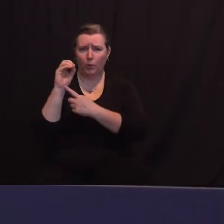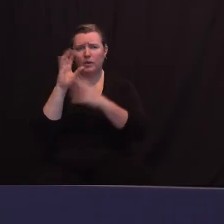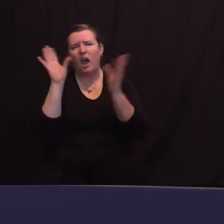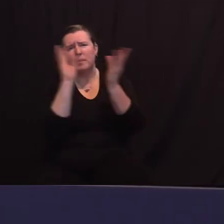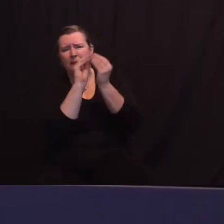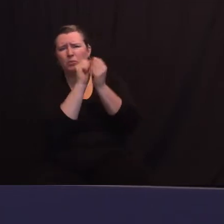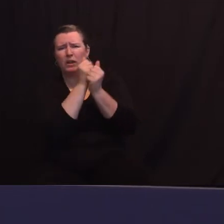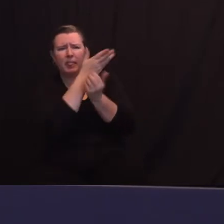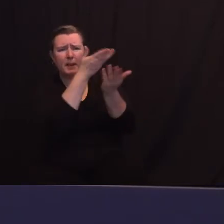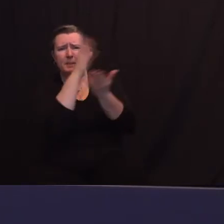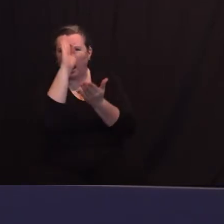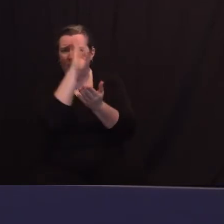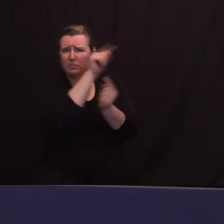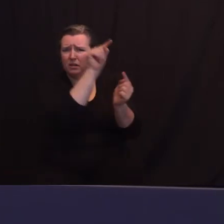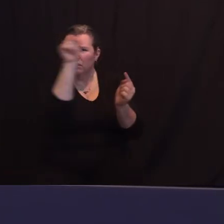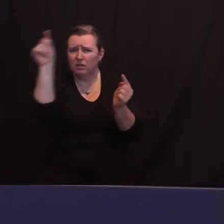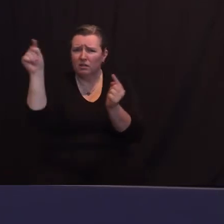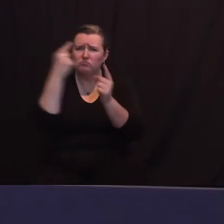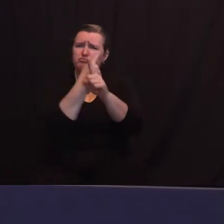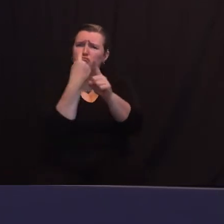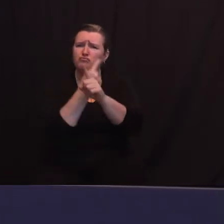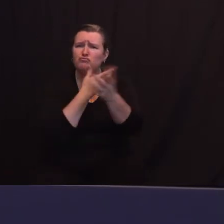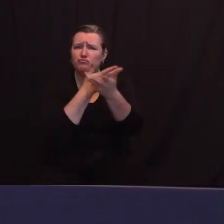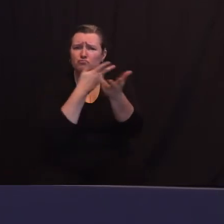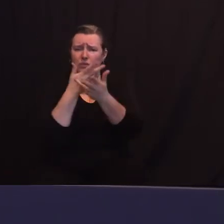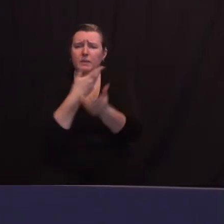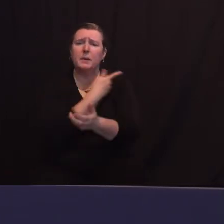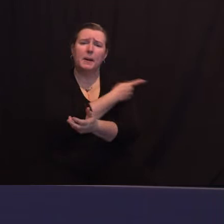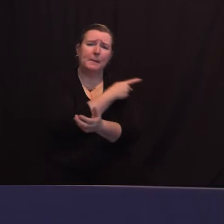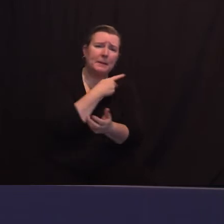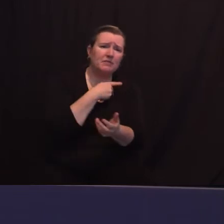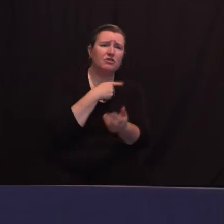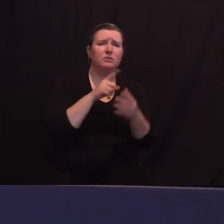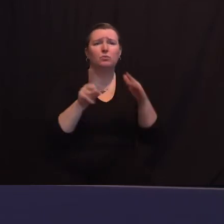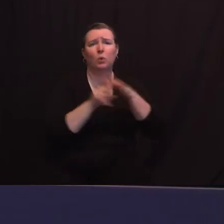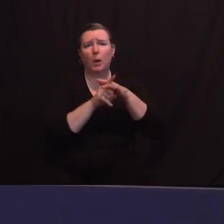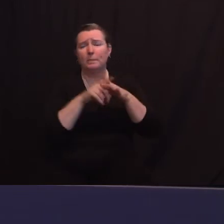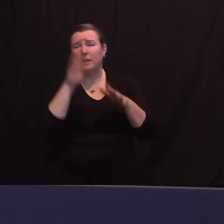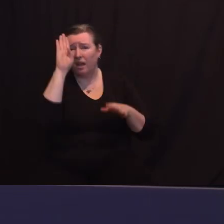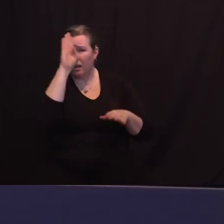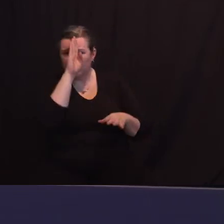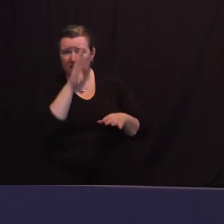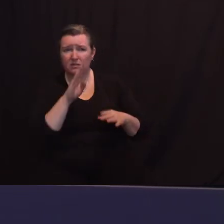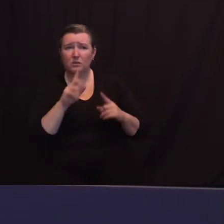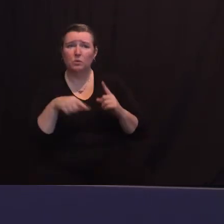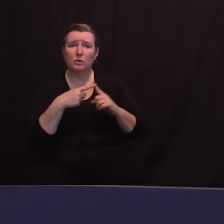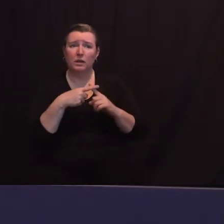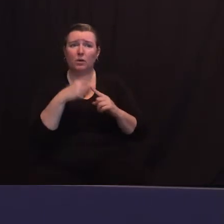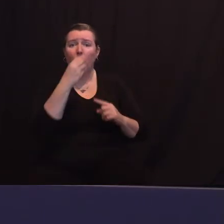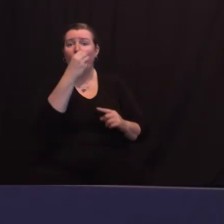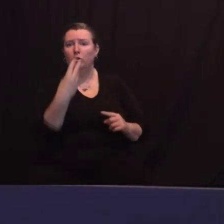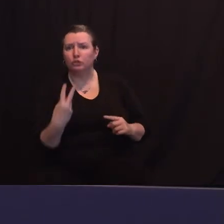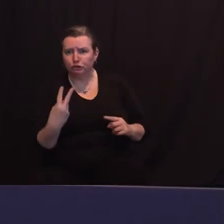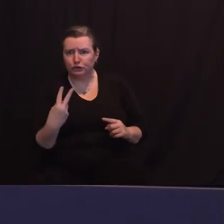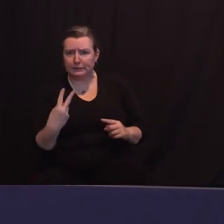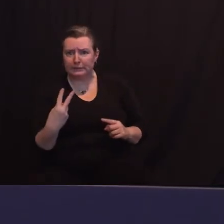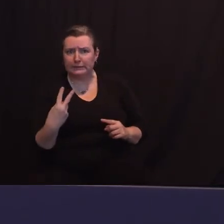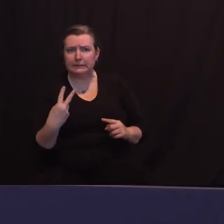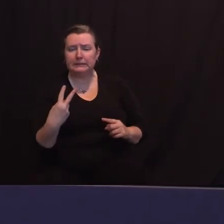patients rightfully are coming to the hospital when they see a dip in their O2 saturation that needs to be monitored